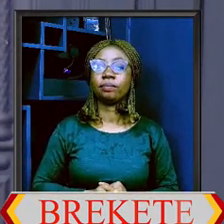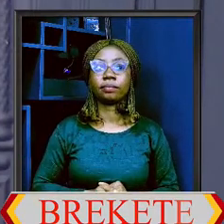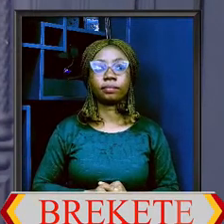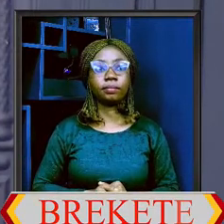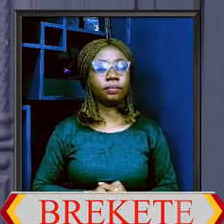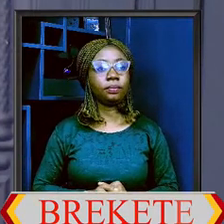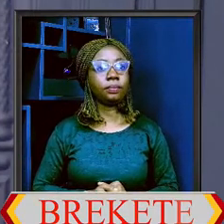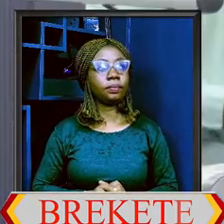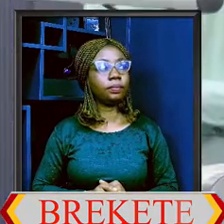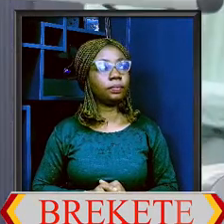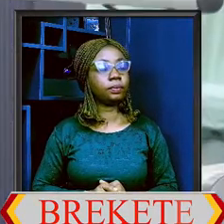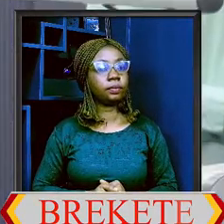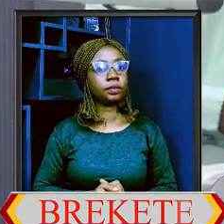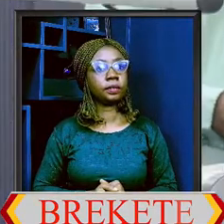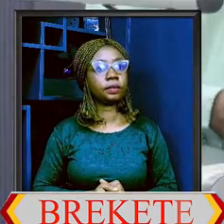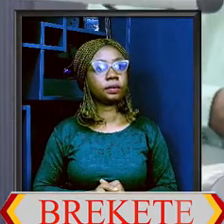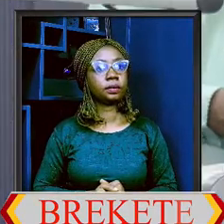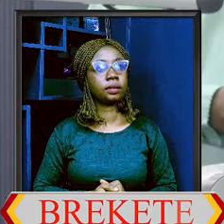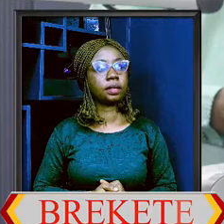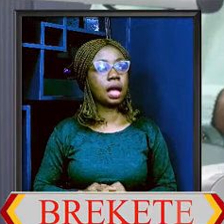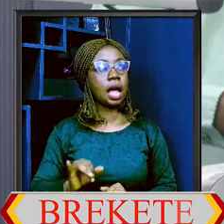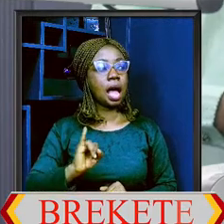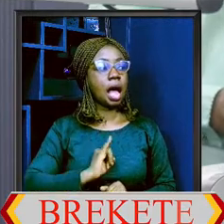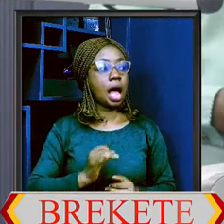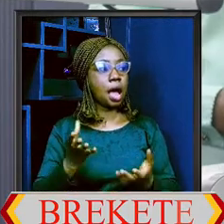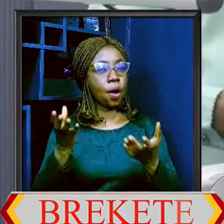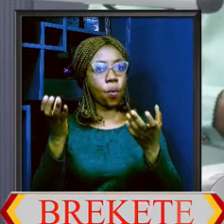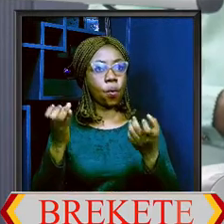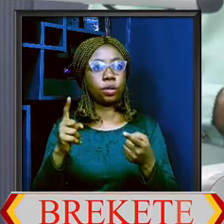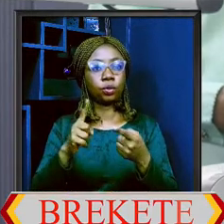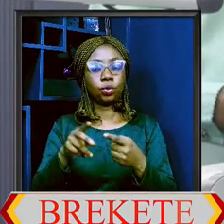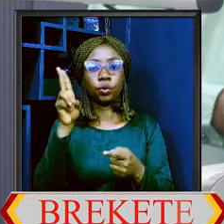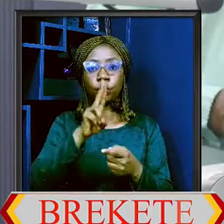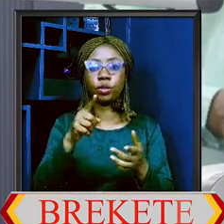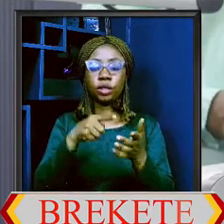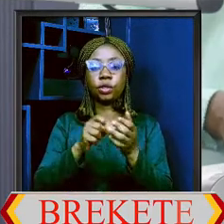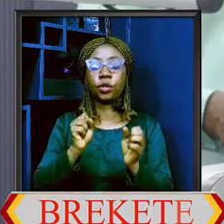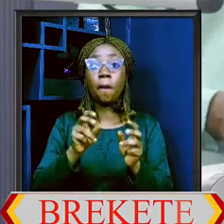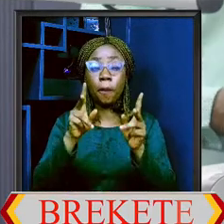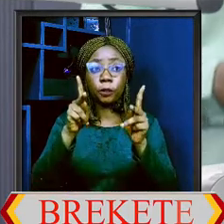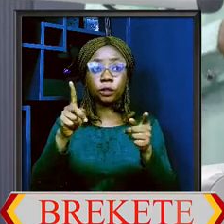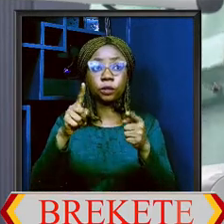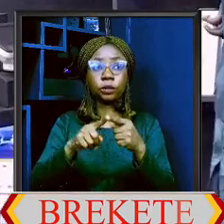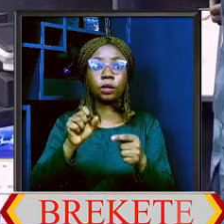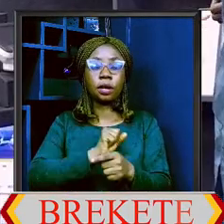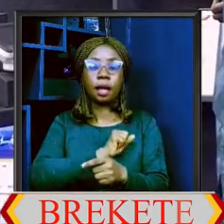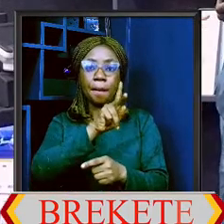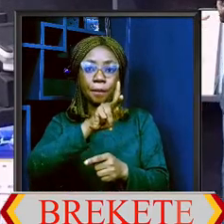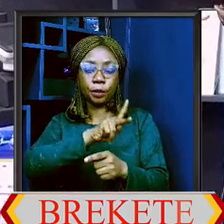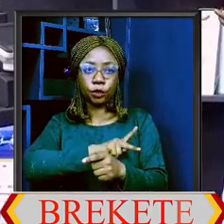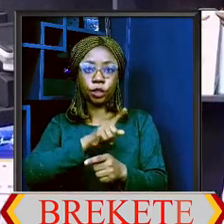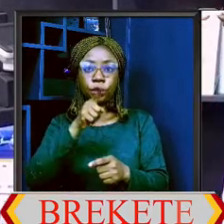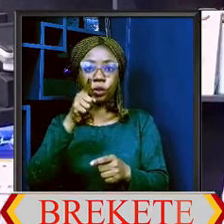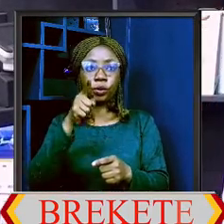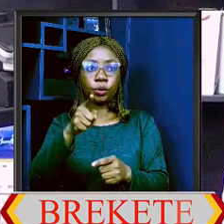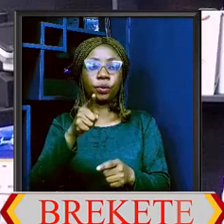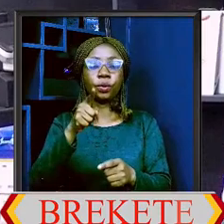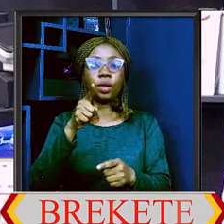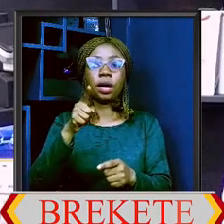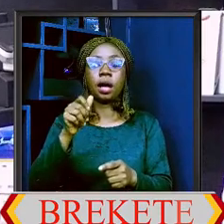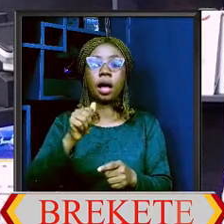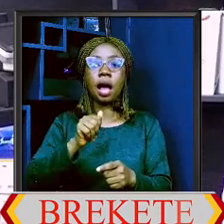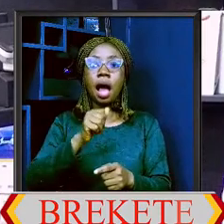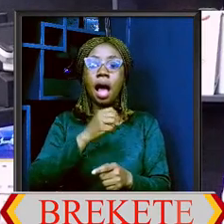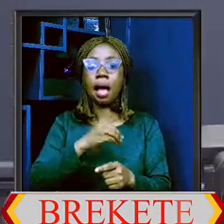school so finally so I want to see this opportunity to appreciate you